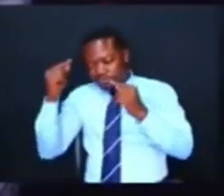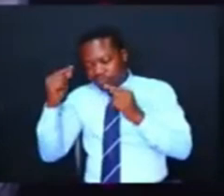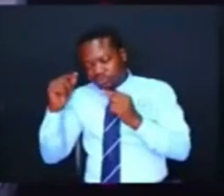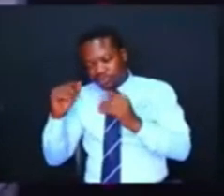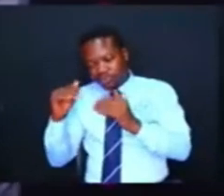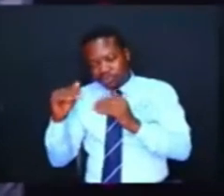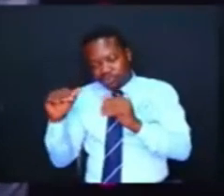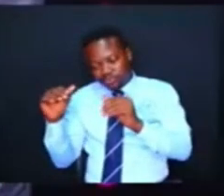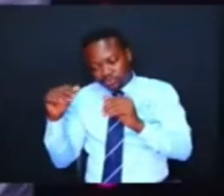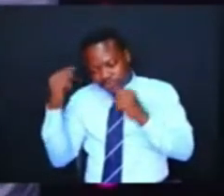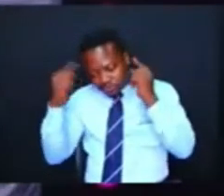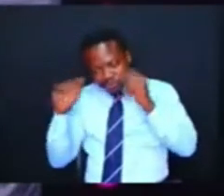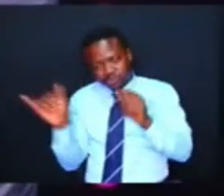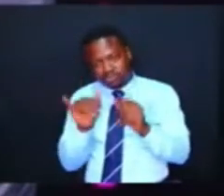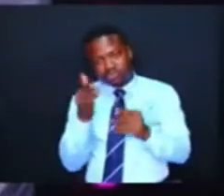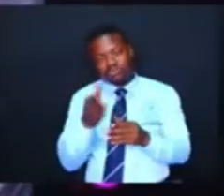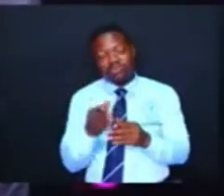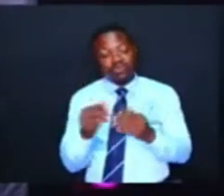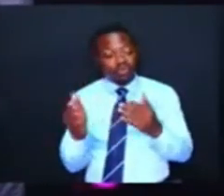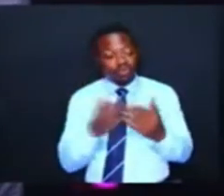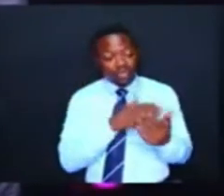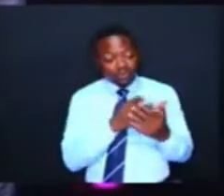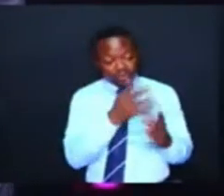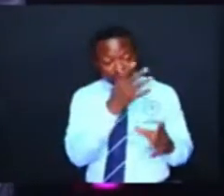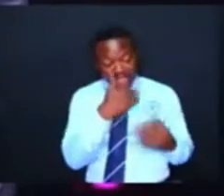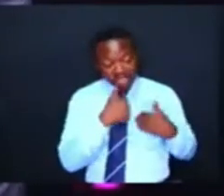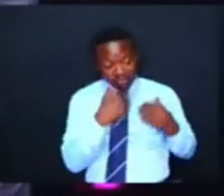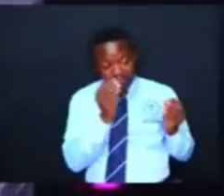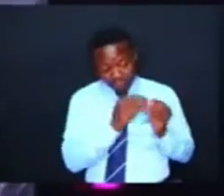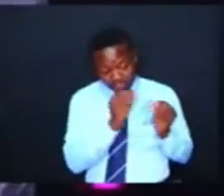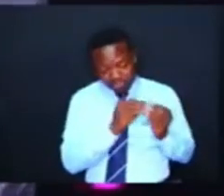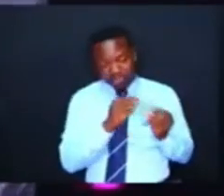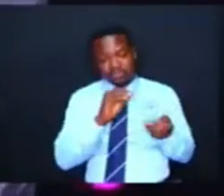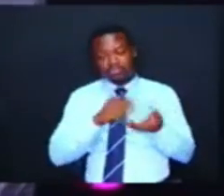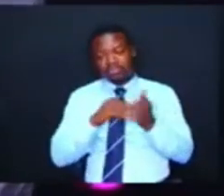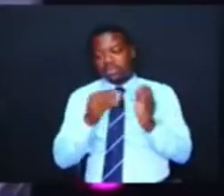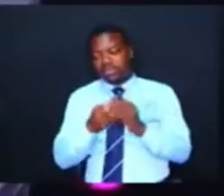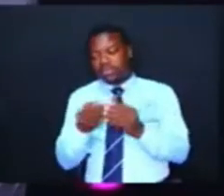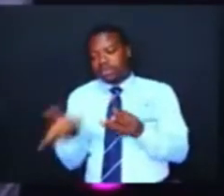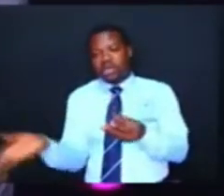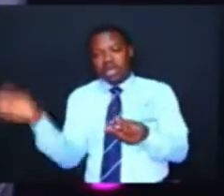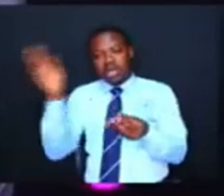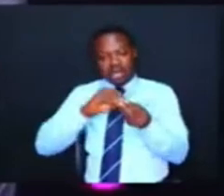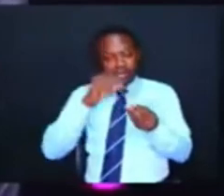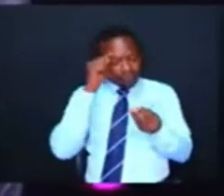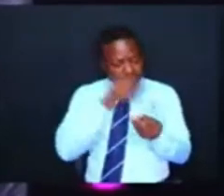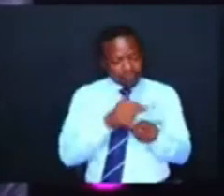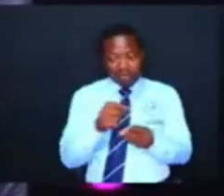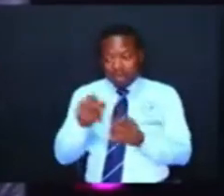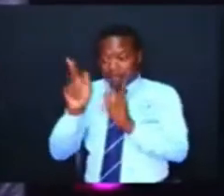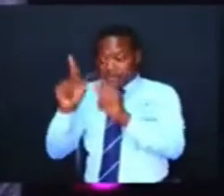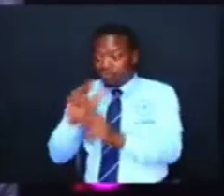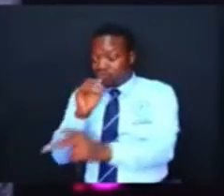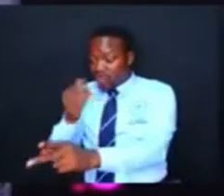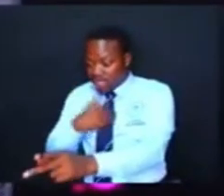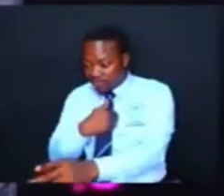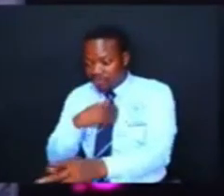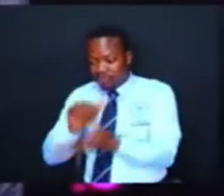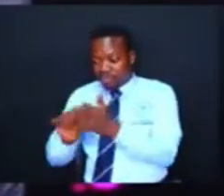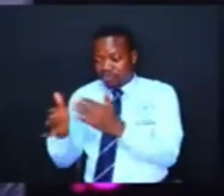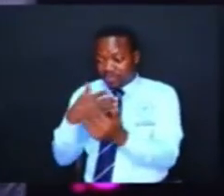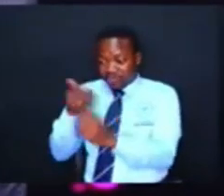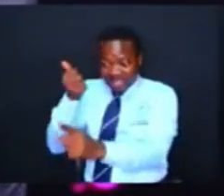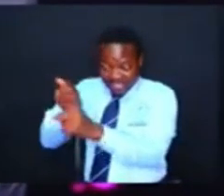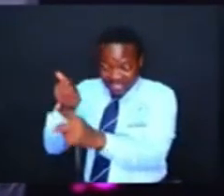Whoever has will be given more. Whoever does not have, even what they have will be taken from